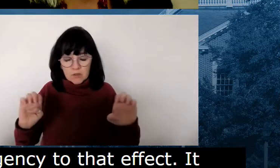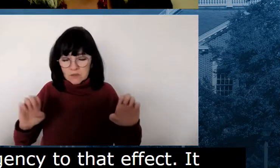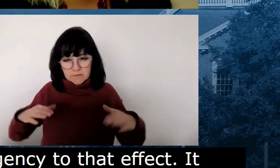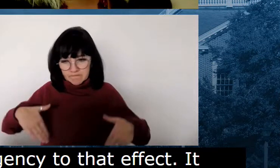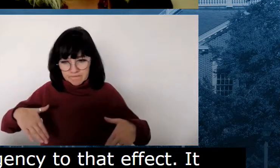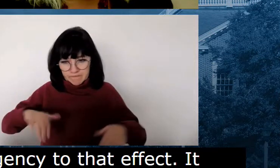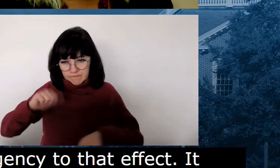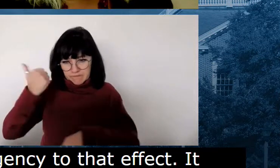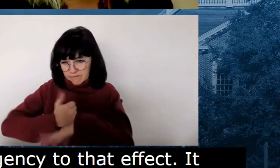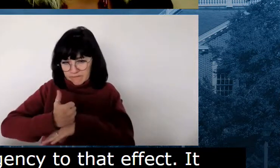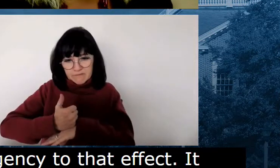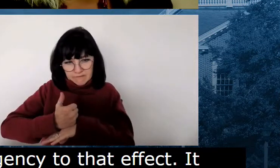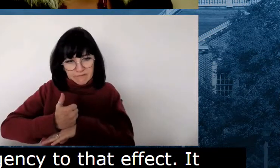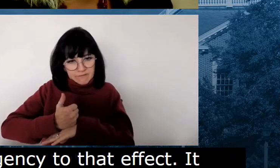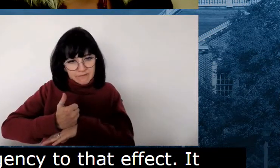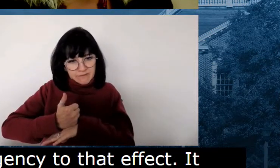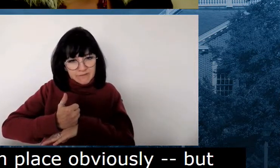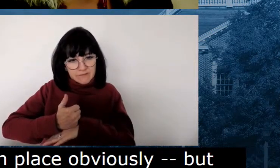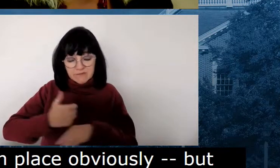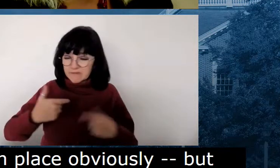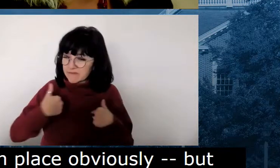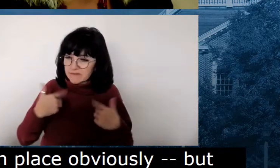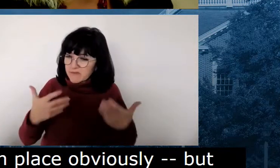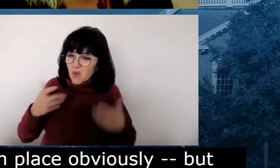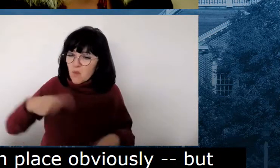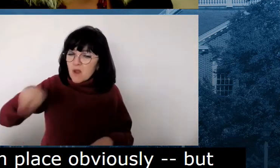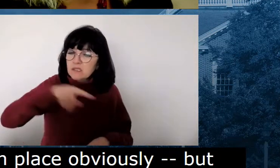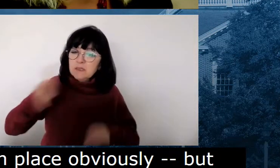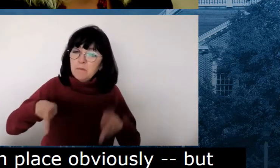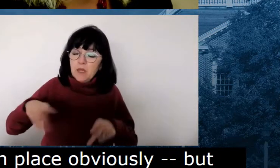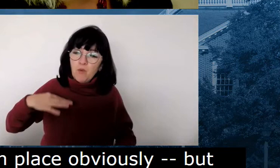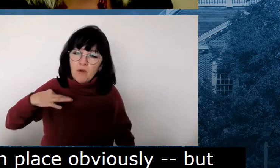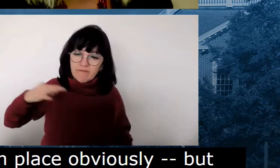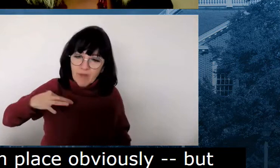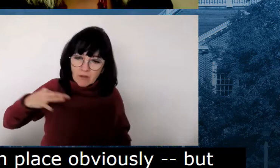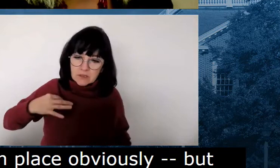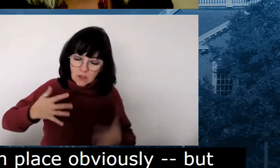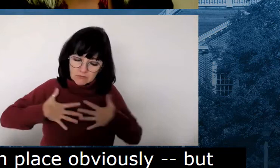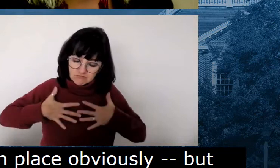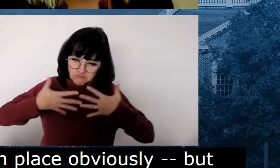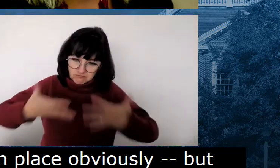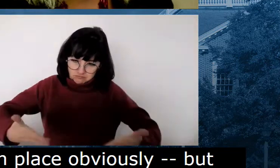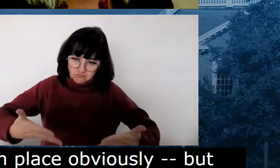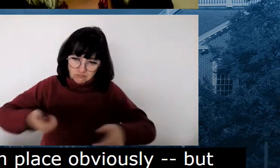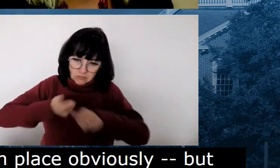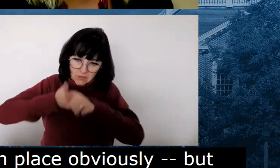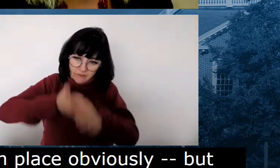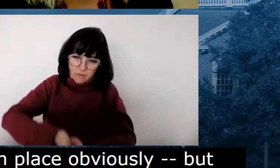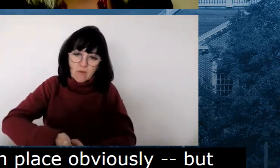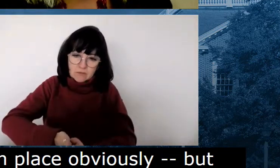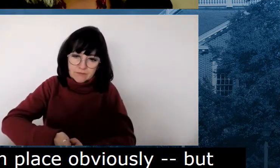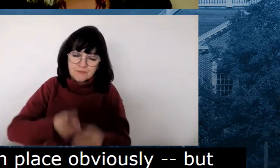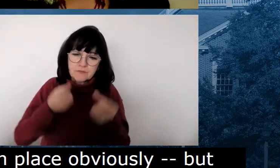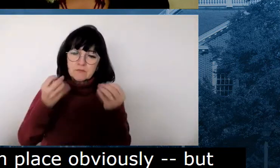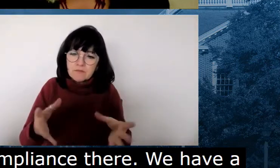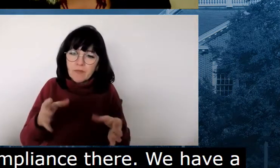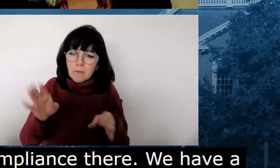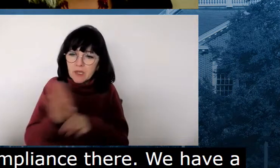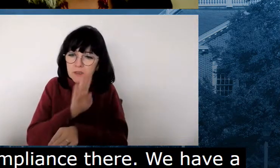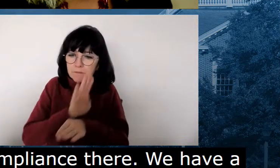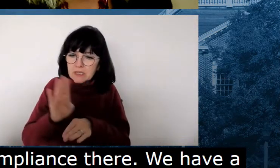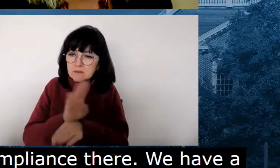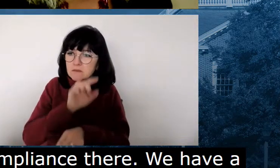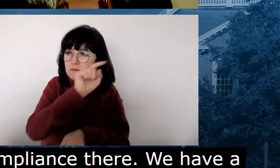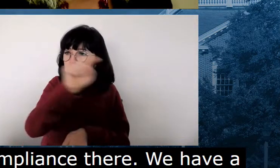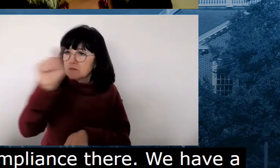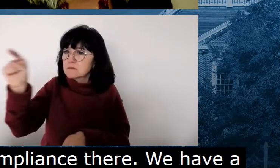really is to have voluntary compliance there. We have a lot of businesses that have put in place mandates